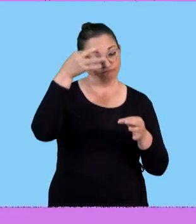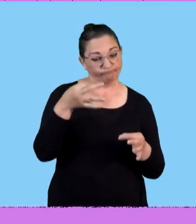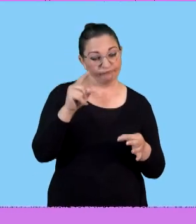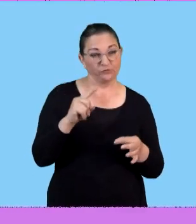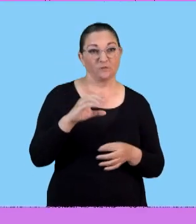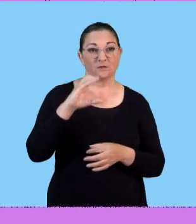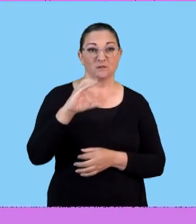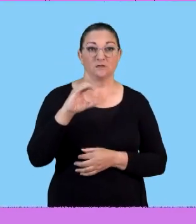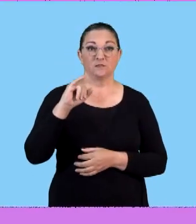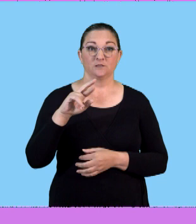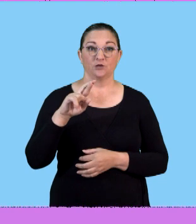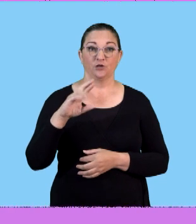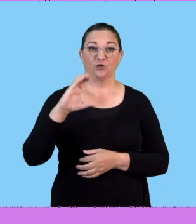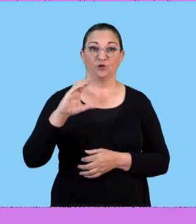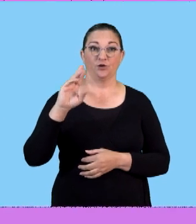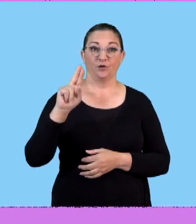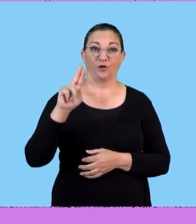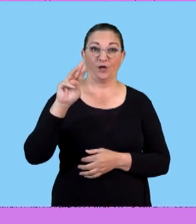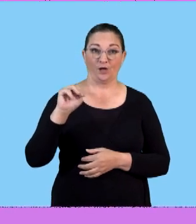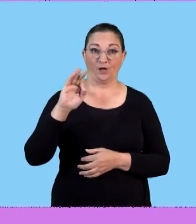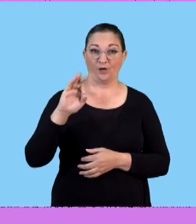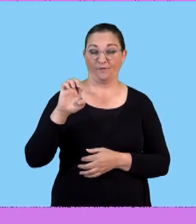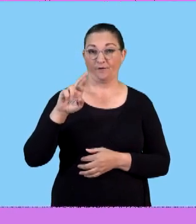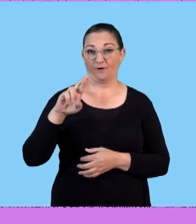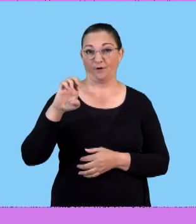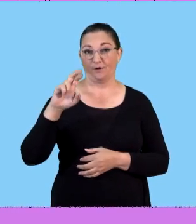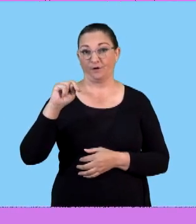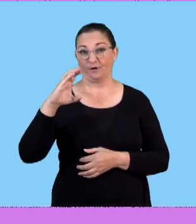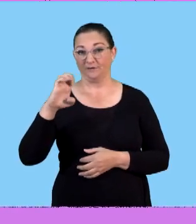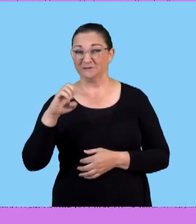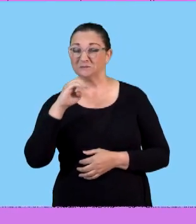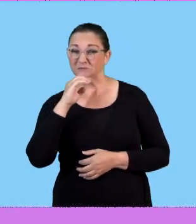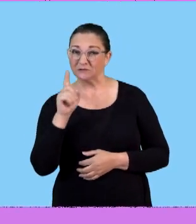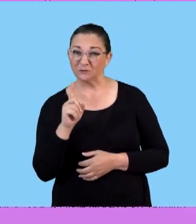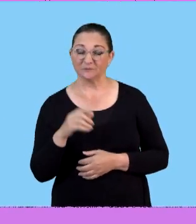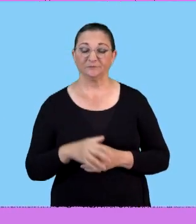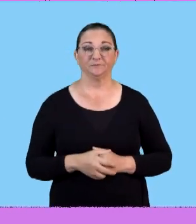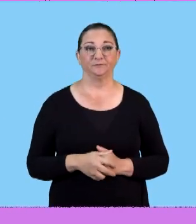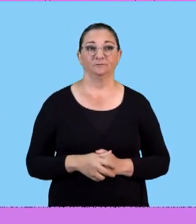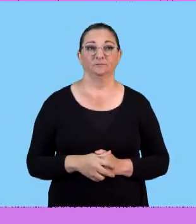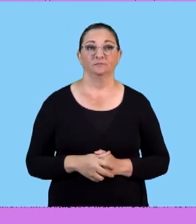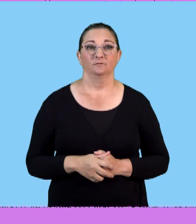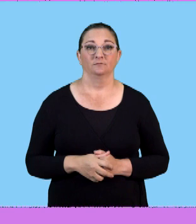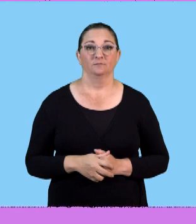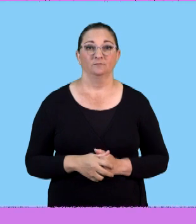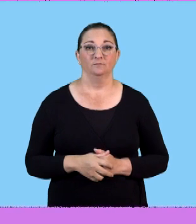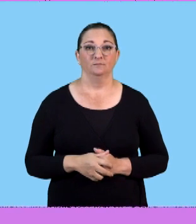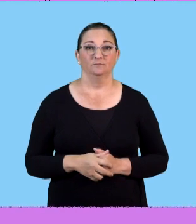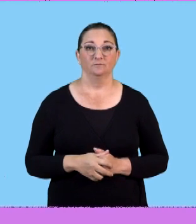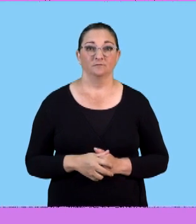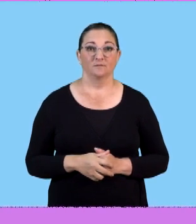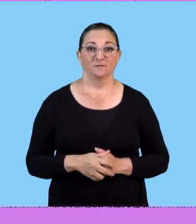term circumference. Okay, so we're going to keep it simple. In simple words, circumference, right, it refers